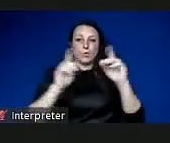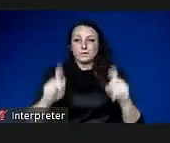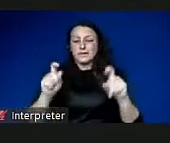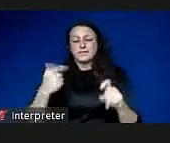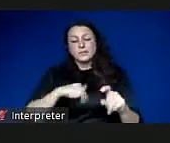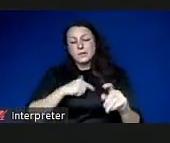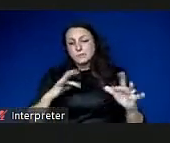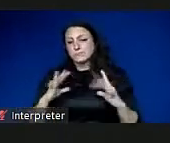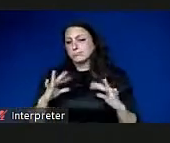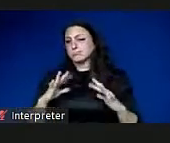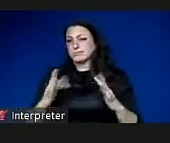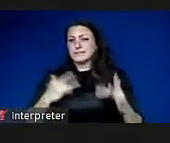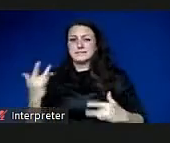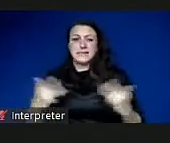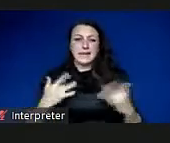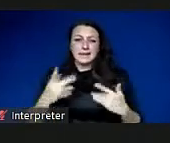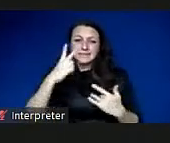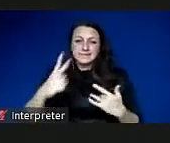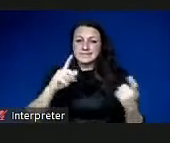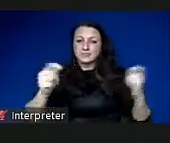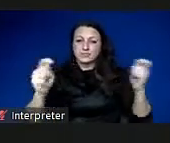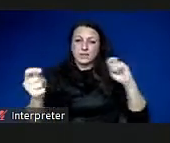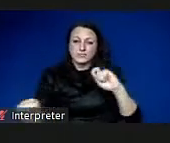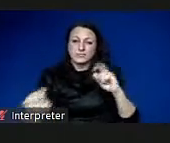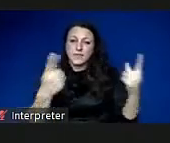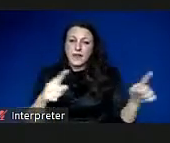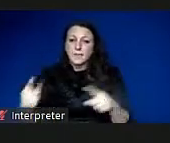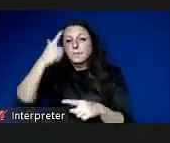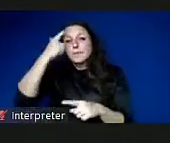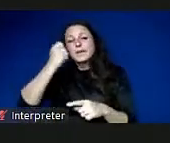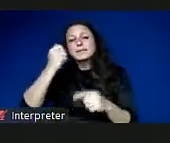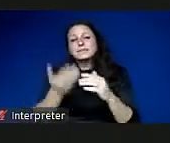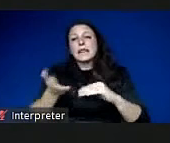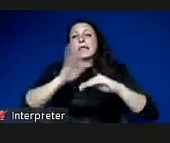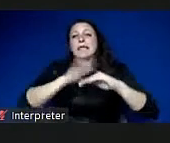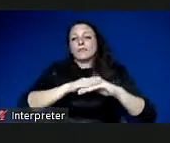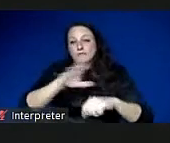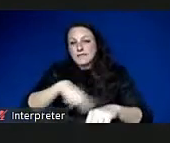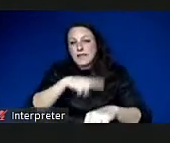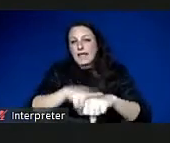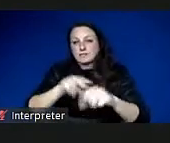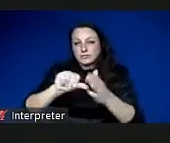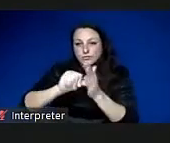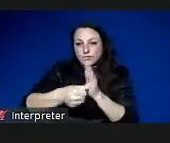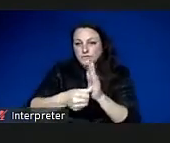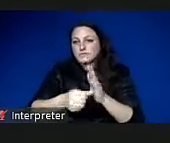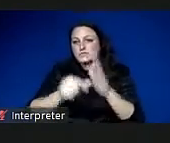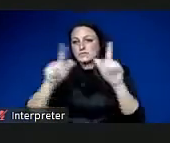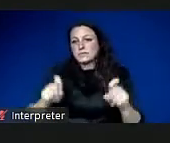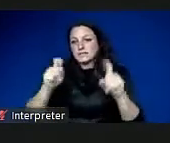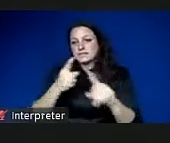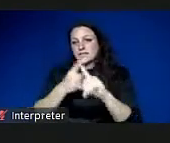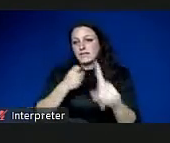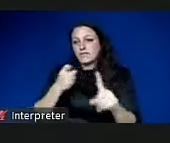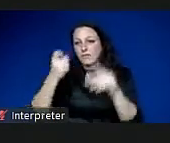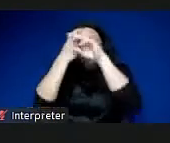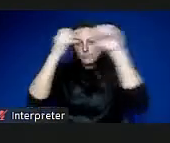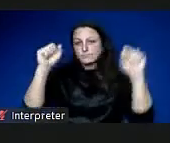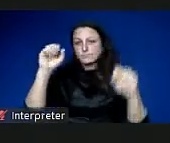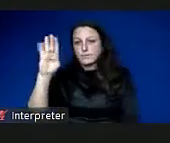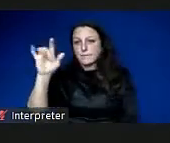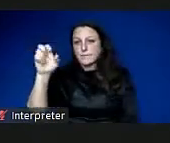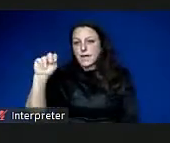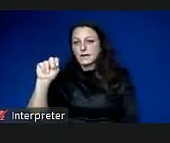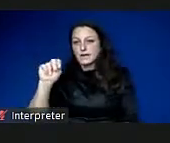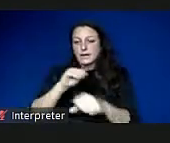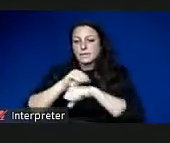the changes that come from this increased national emphasis on testing from the Biden administration. We did partner with a lab